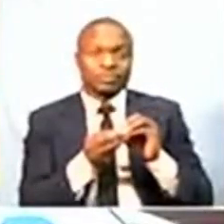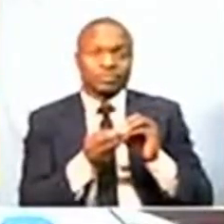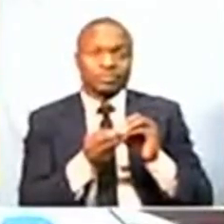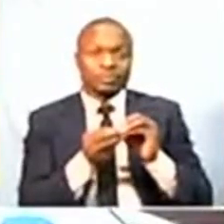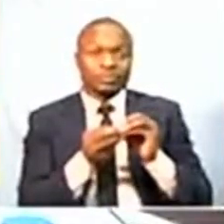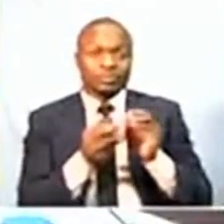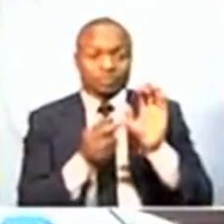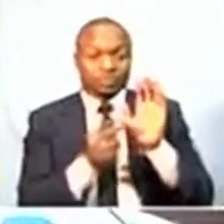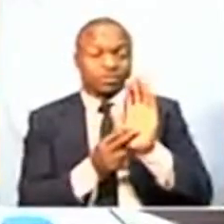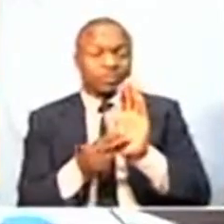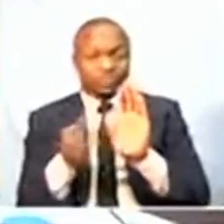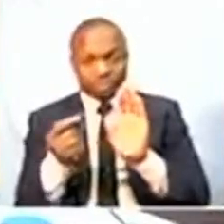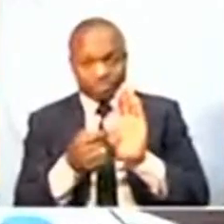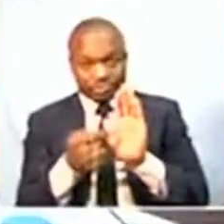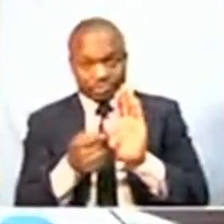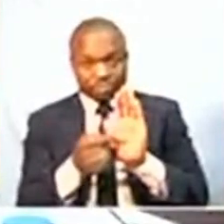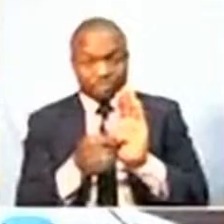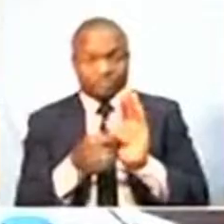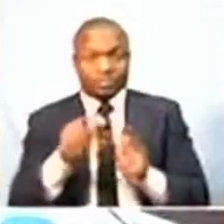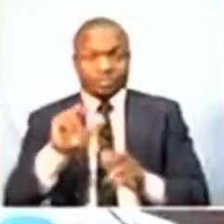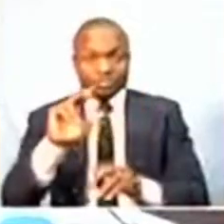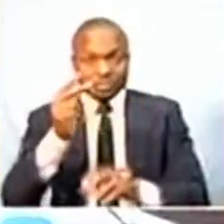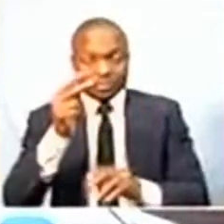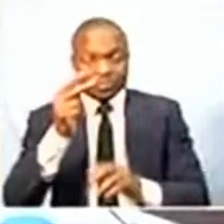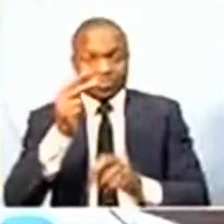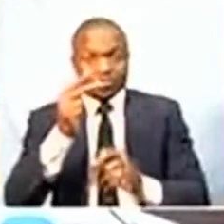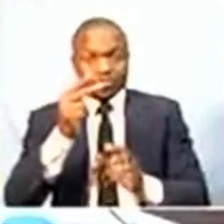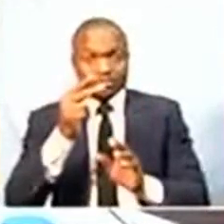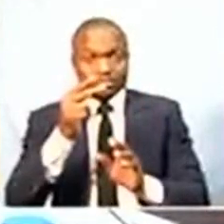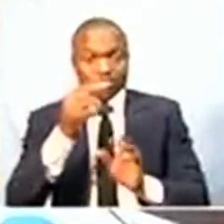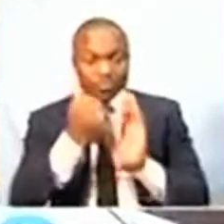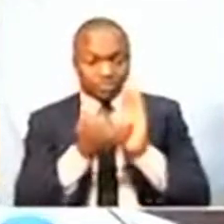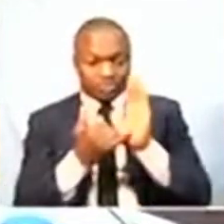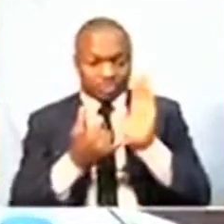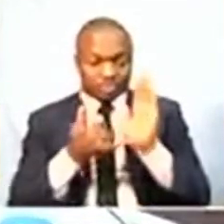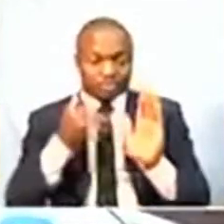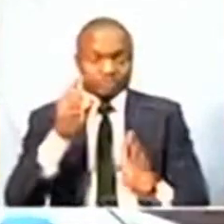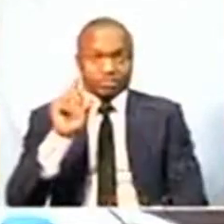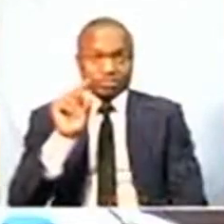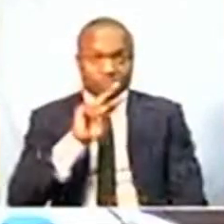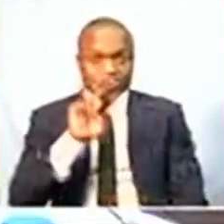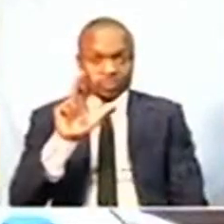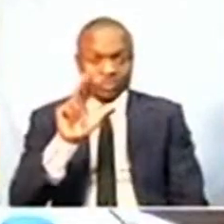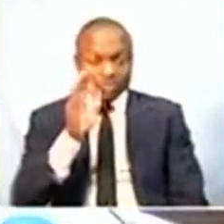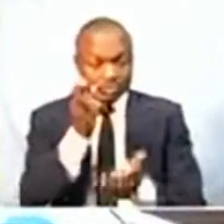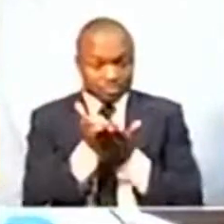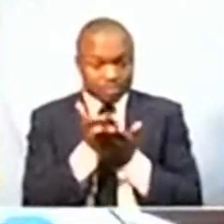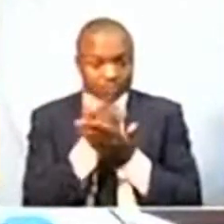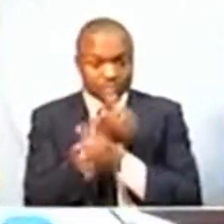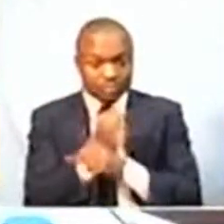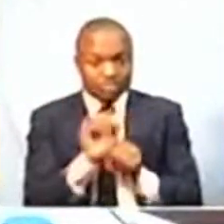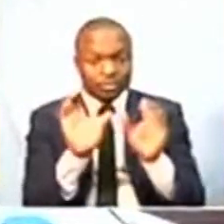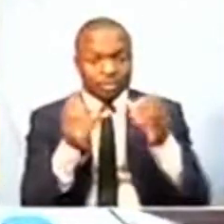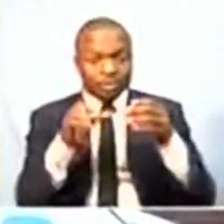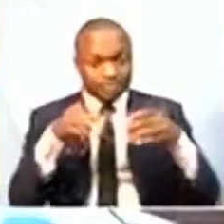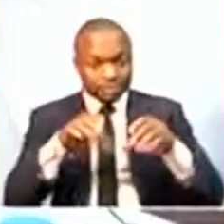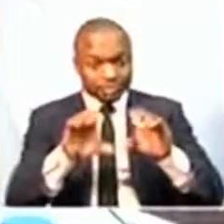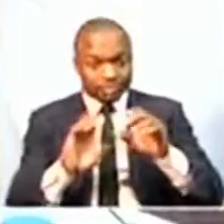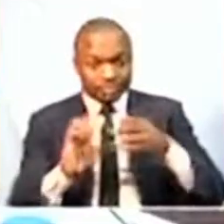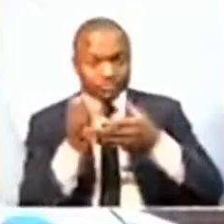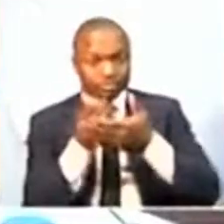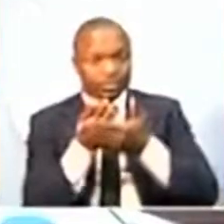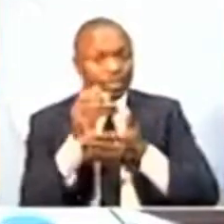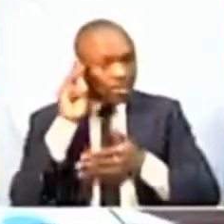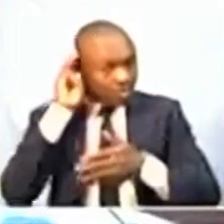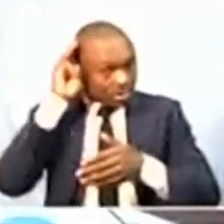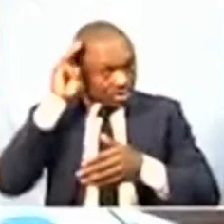stated there, issued on 3rd January 2023. Remedial measure, Chair. Council will continue to engage the Ministry